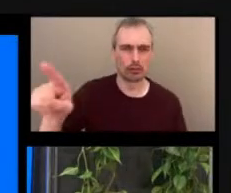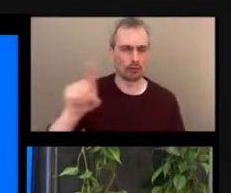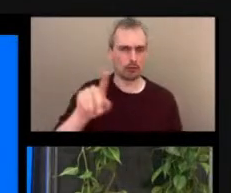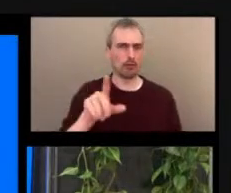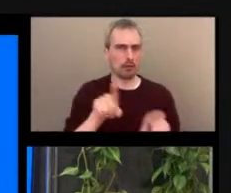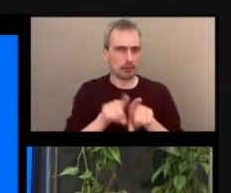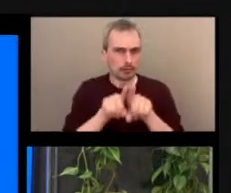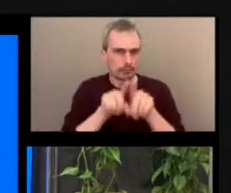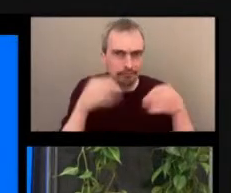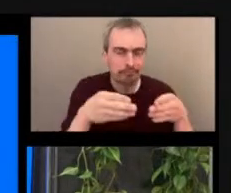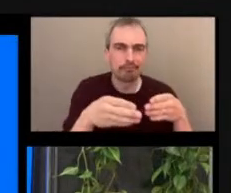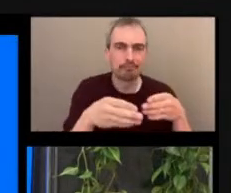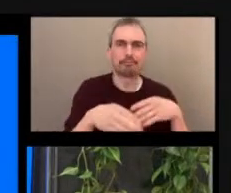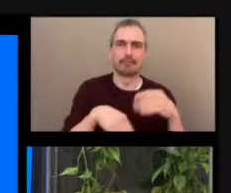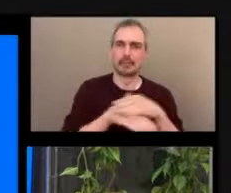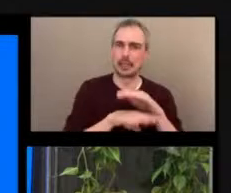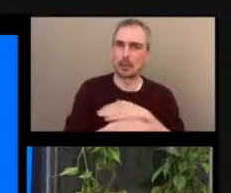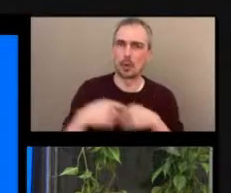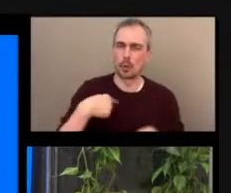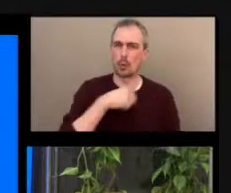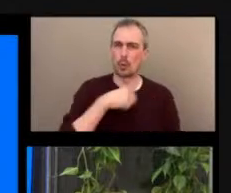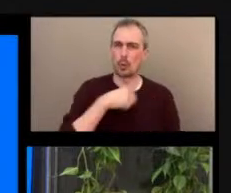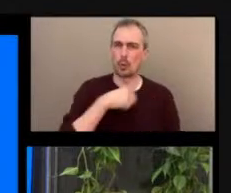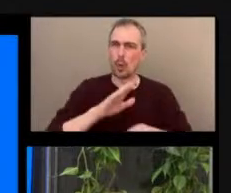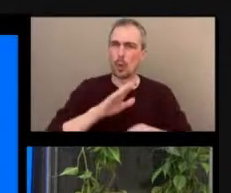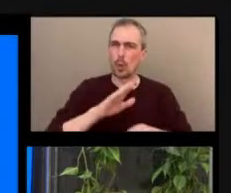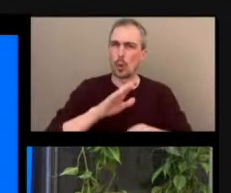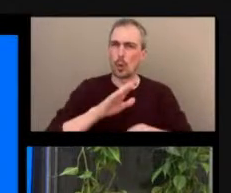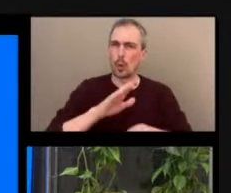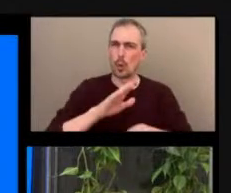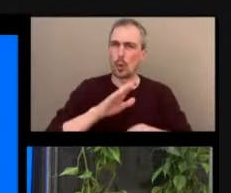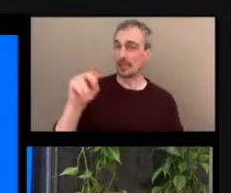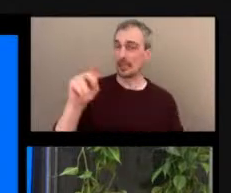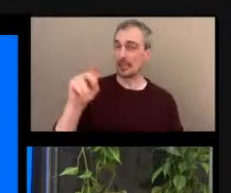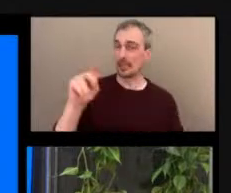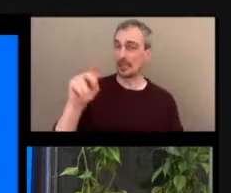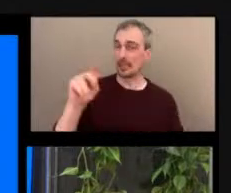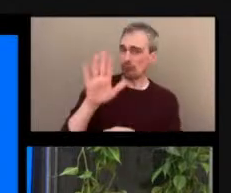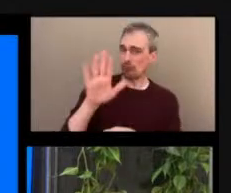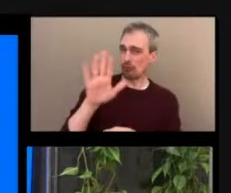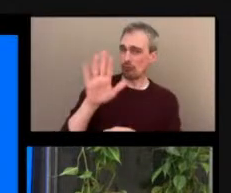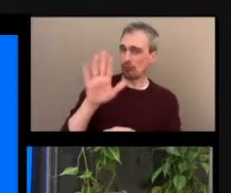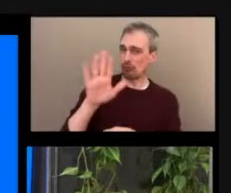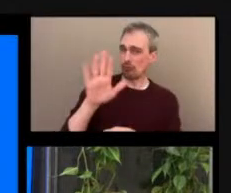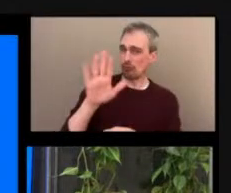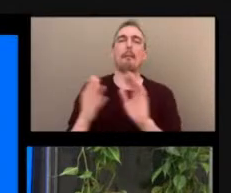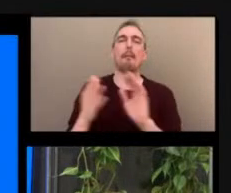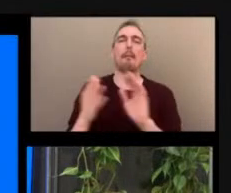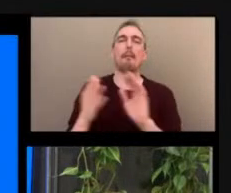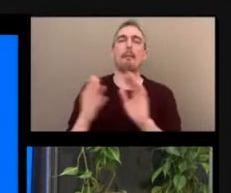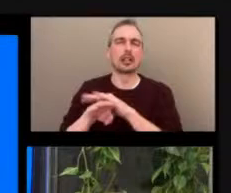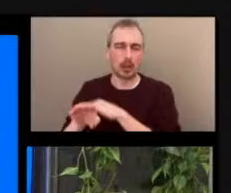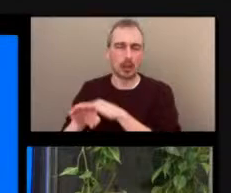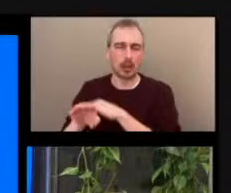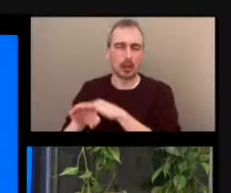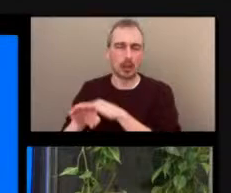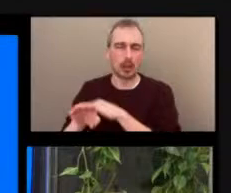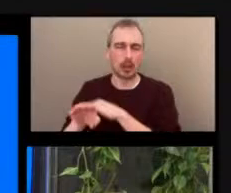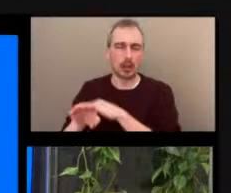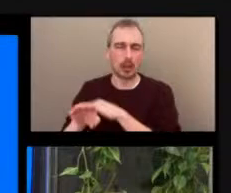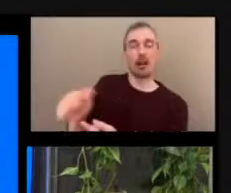Andrew Hedges is currently still giving his introduction. He has an introduction slide on the